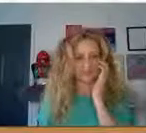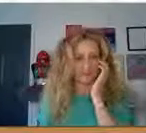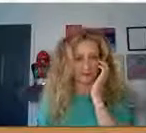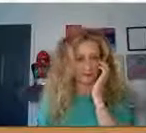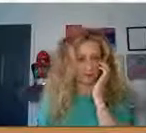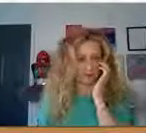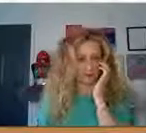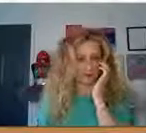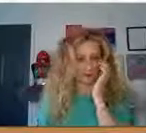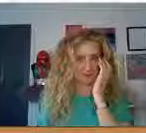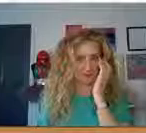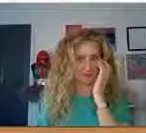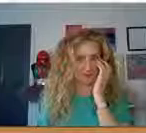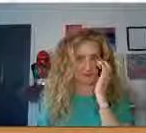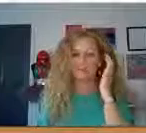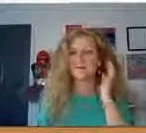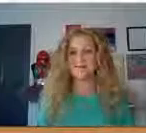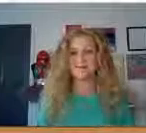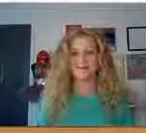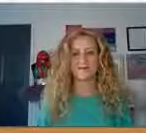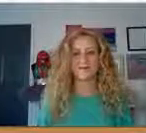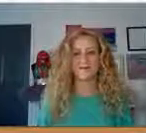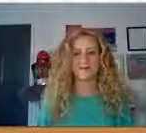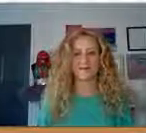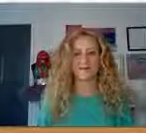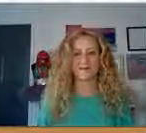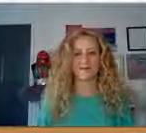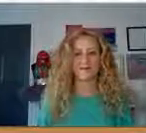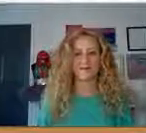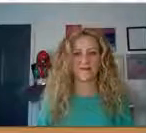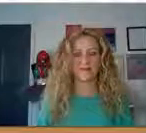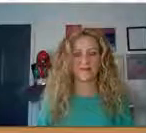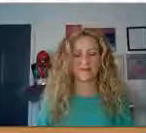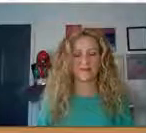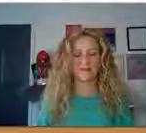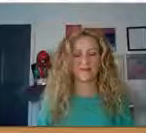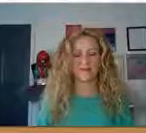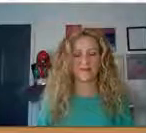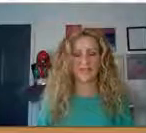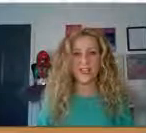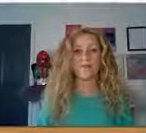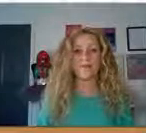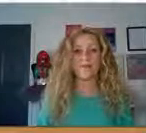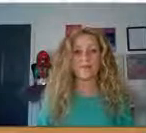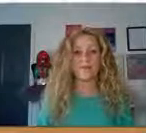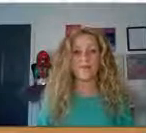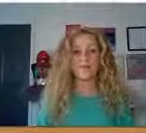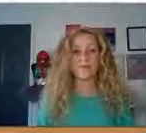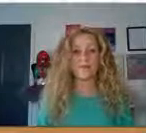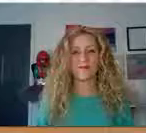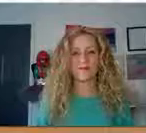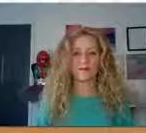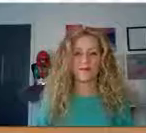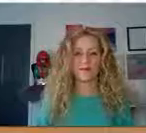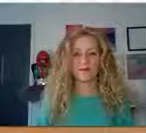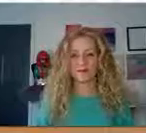Mr. Music, you sound like a bird. Thank you. Let's sing the whole song together. Friends, sing with me. Here we go. If